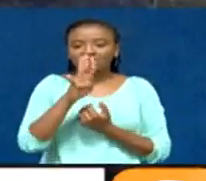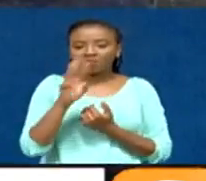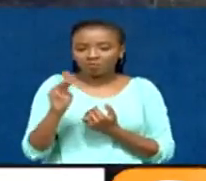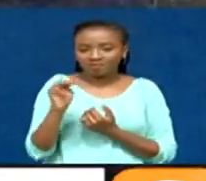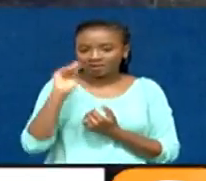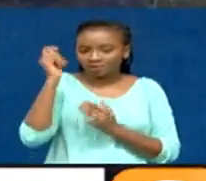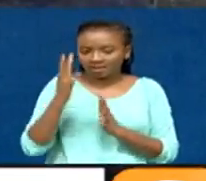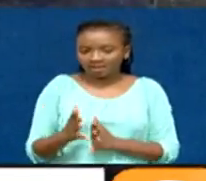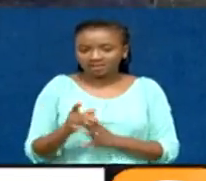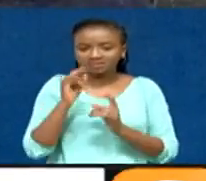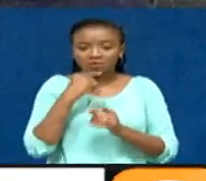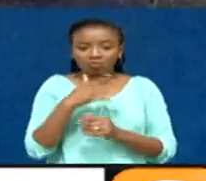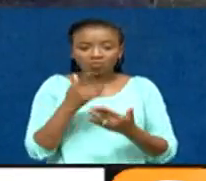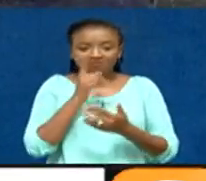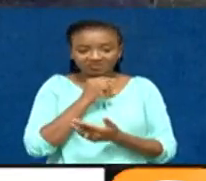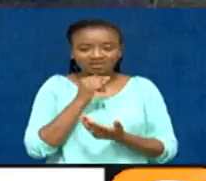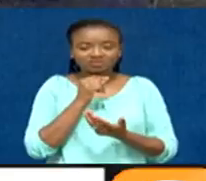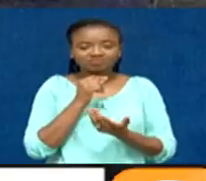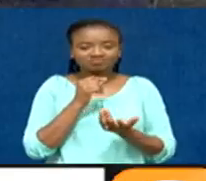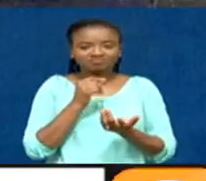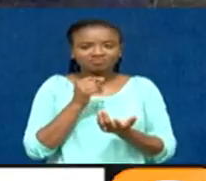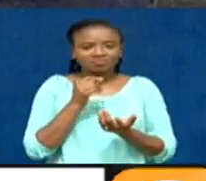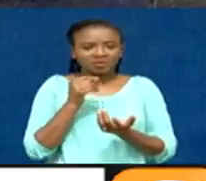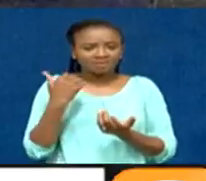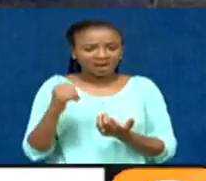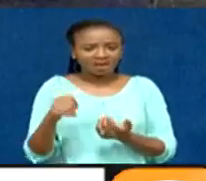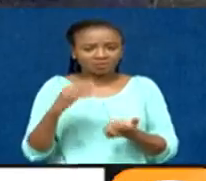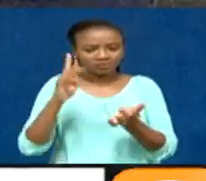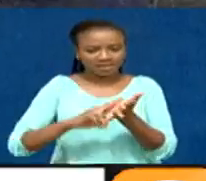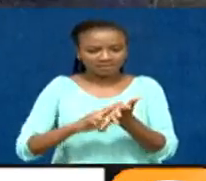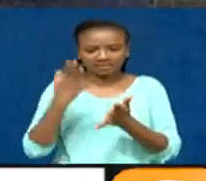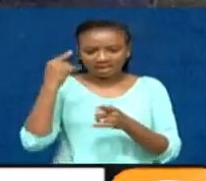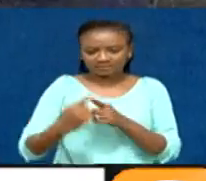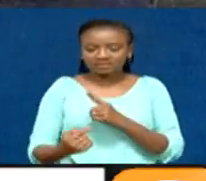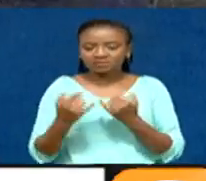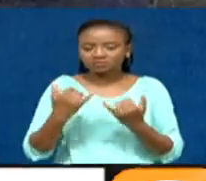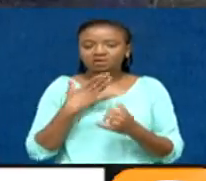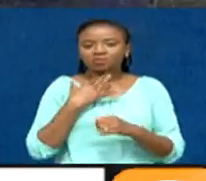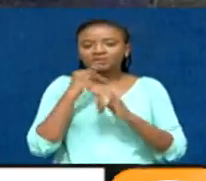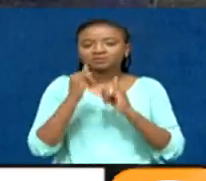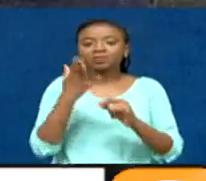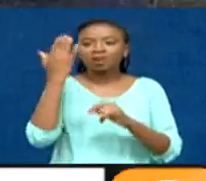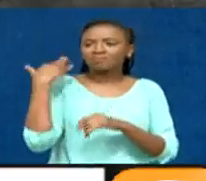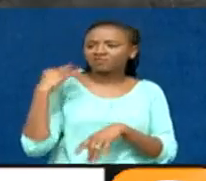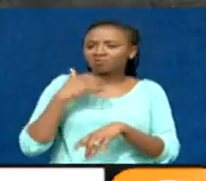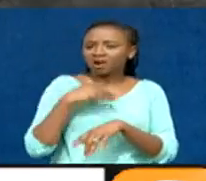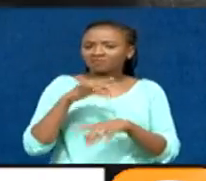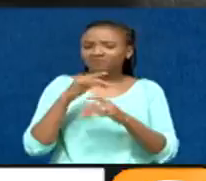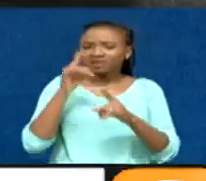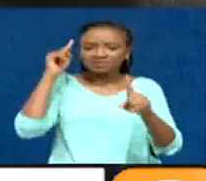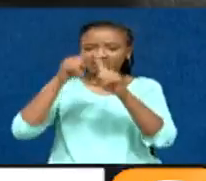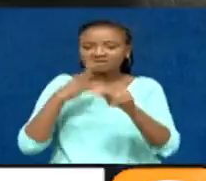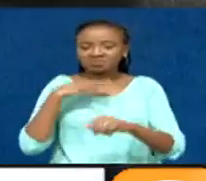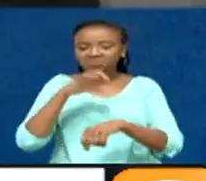adult Kenyans who didn't enlist as voters in October last year. At the time, IEBC had a target of 6 million new